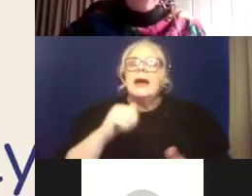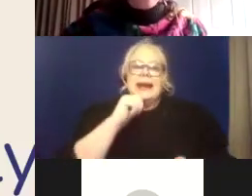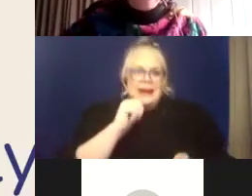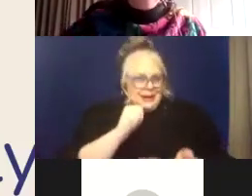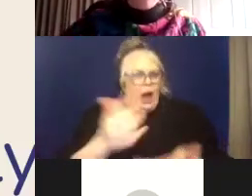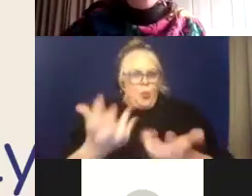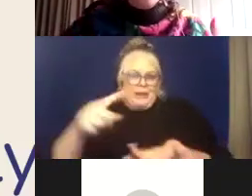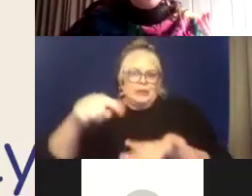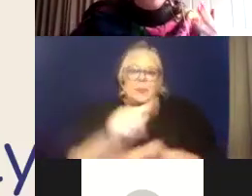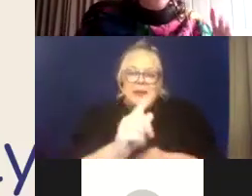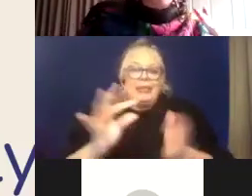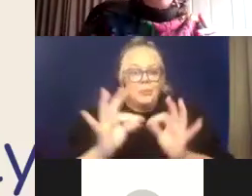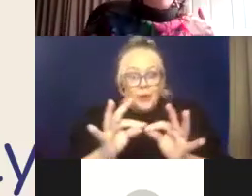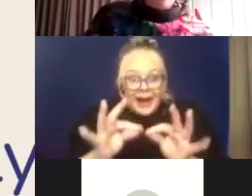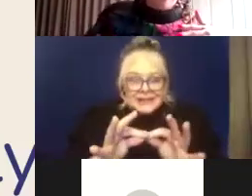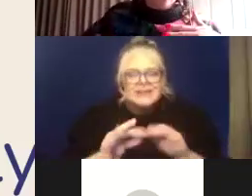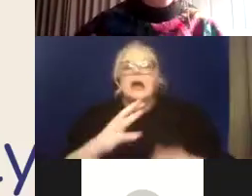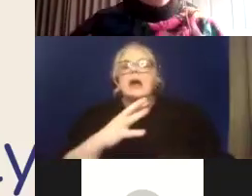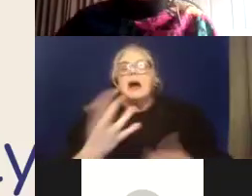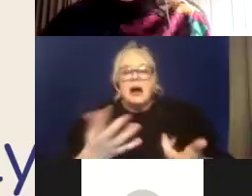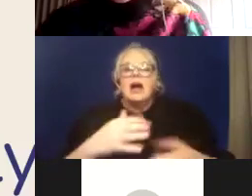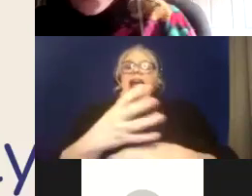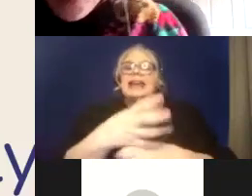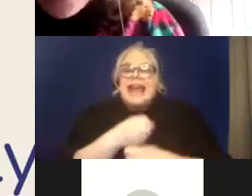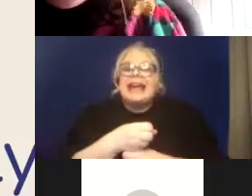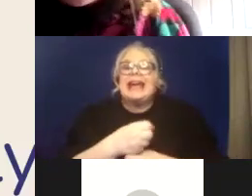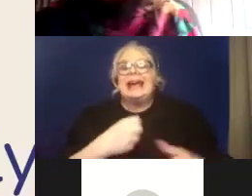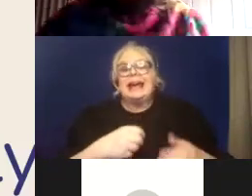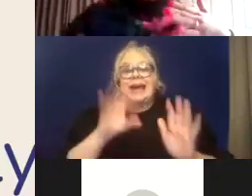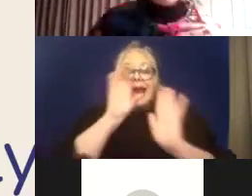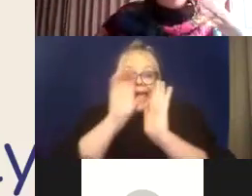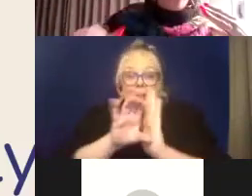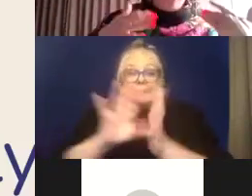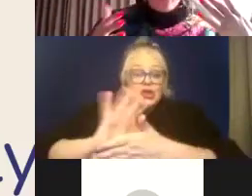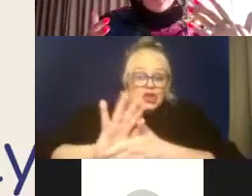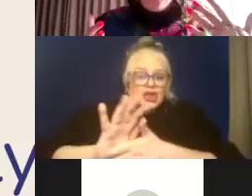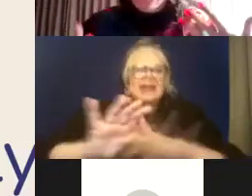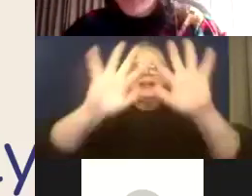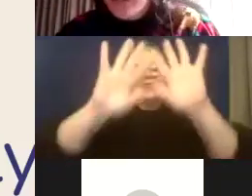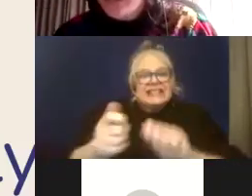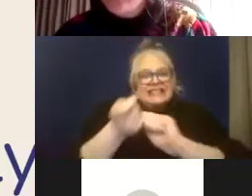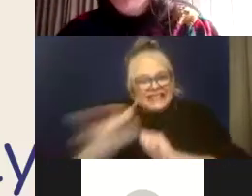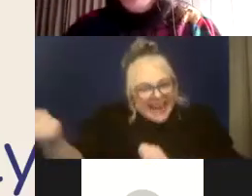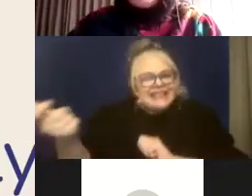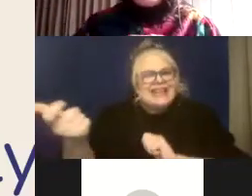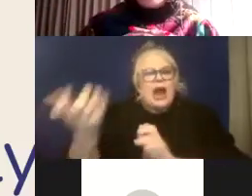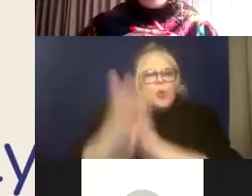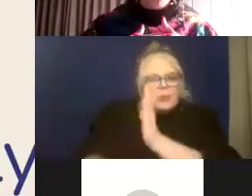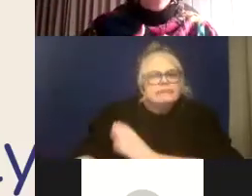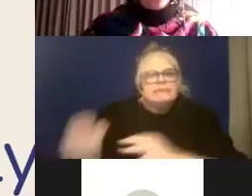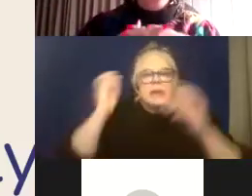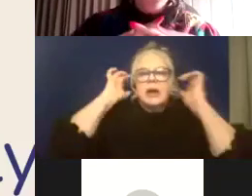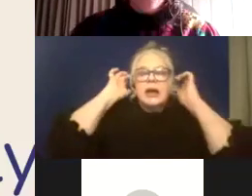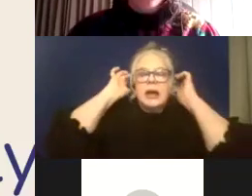Yeah. Much like when we're talking about really any other form of abuse or ongoing abuse, at least, the